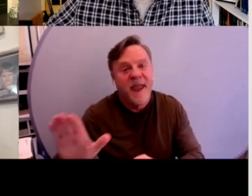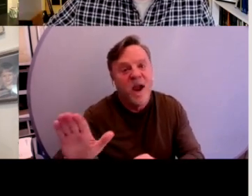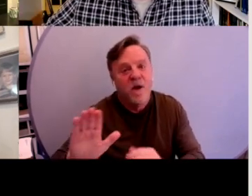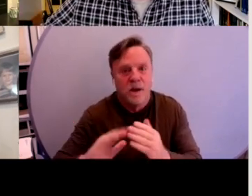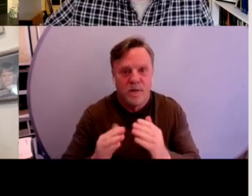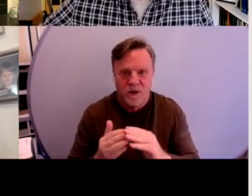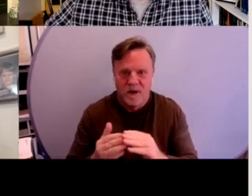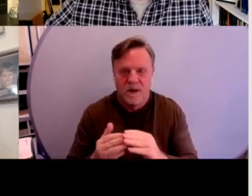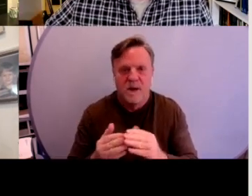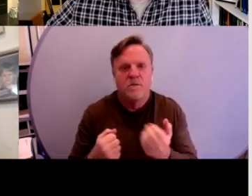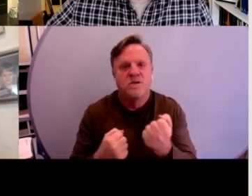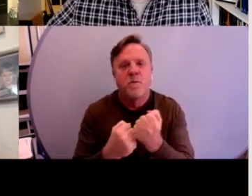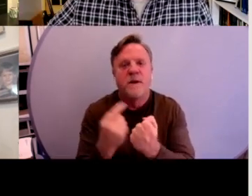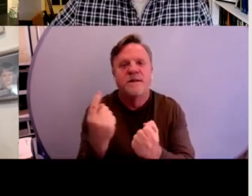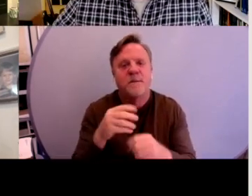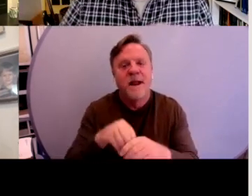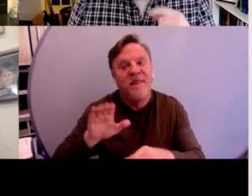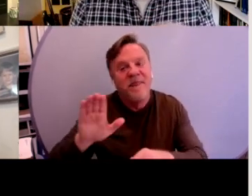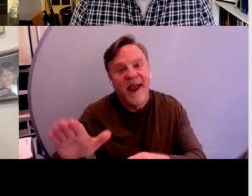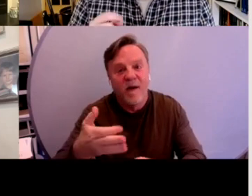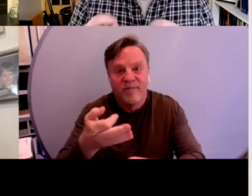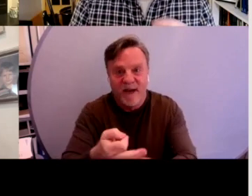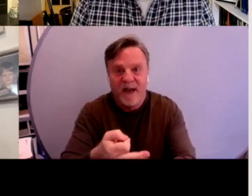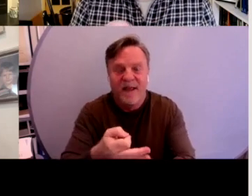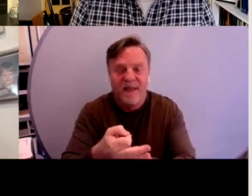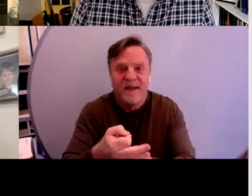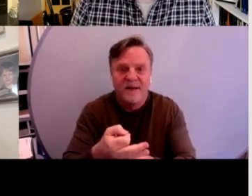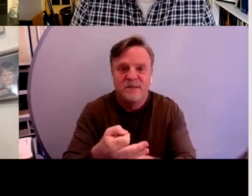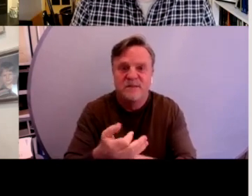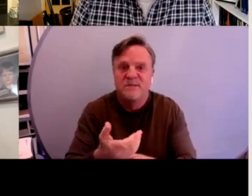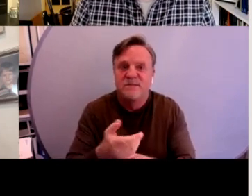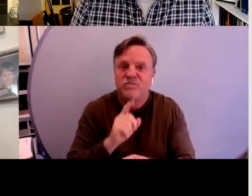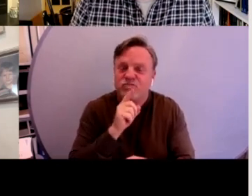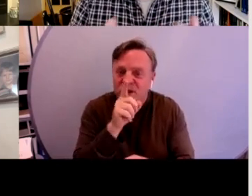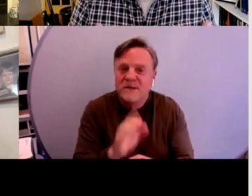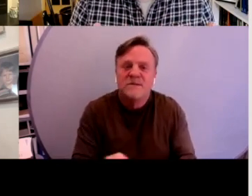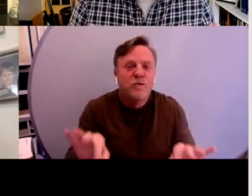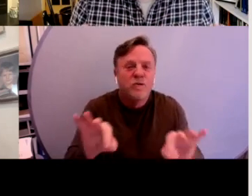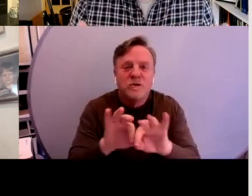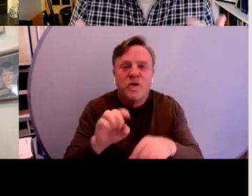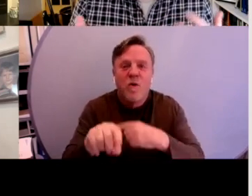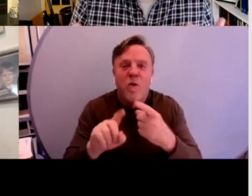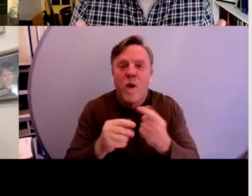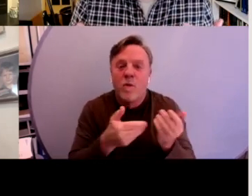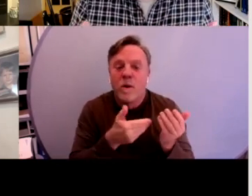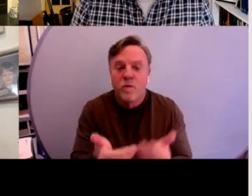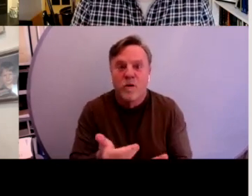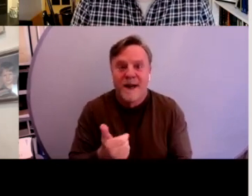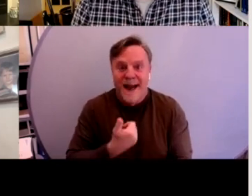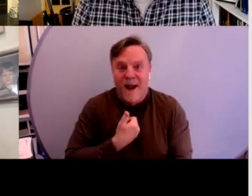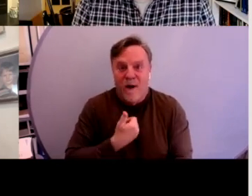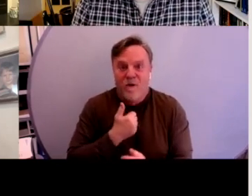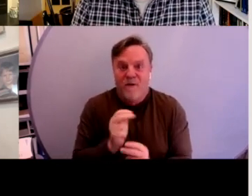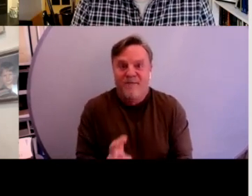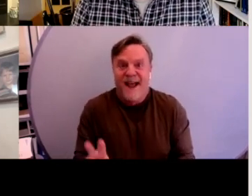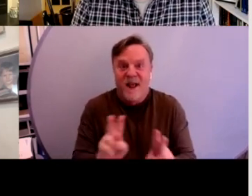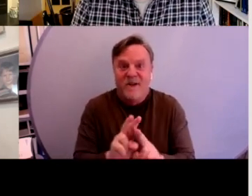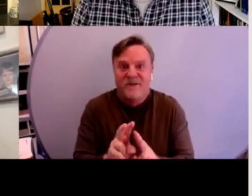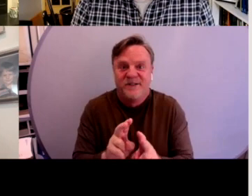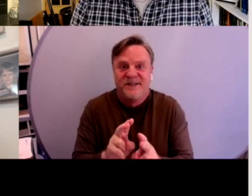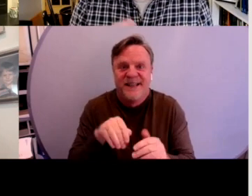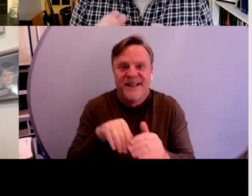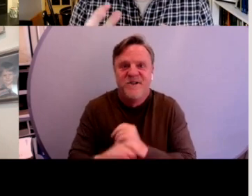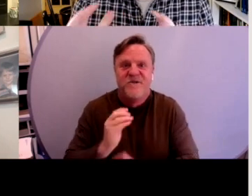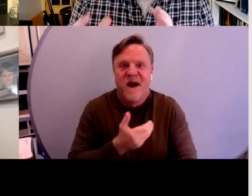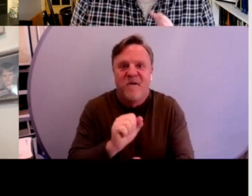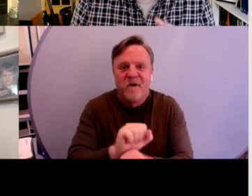supporting someone in their faith. And this can be crucial when we do bring our own values into our work, right?